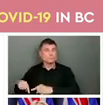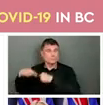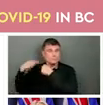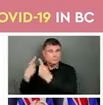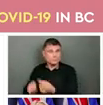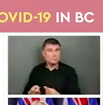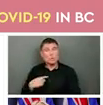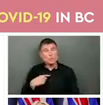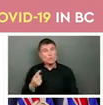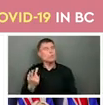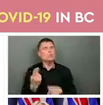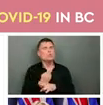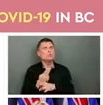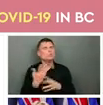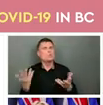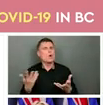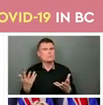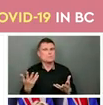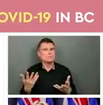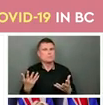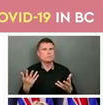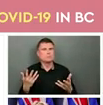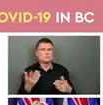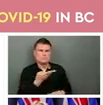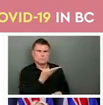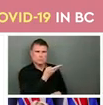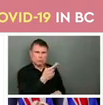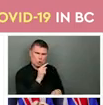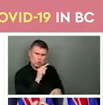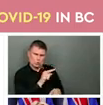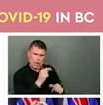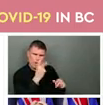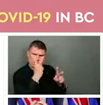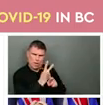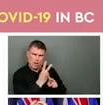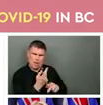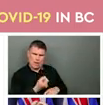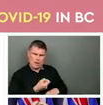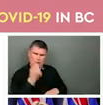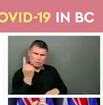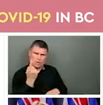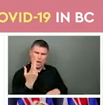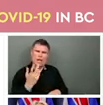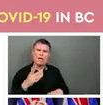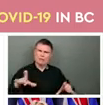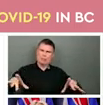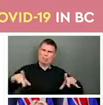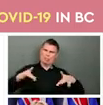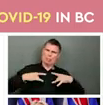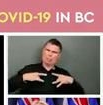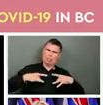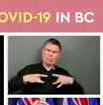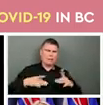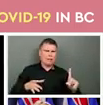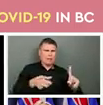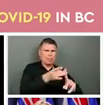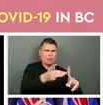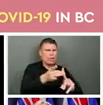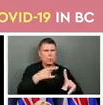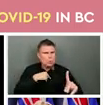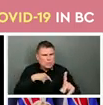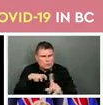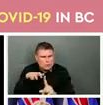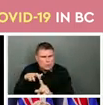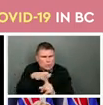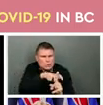guide, as a way of trying to understand the types of infectious contacts we've been having and what we call the reproductive rate